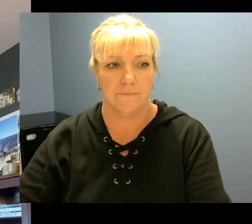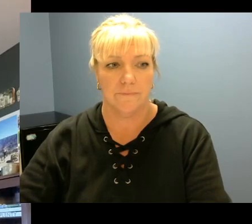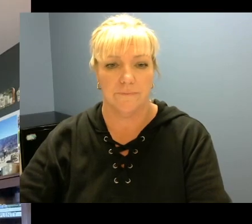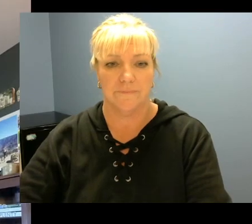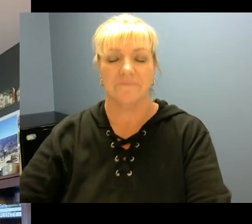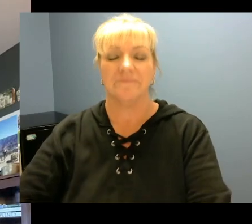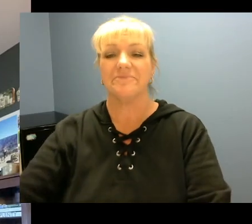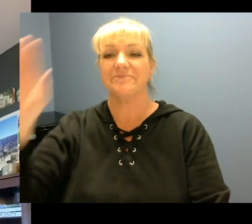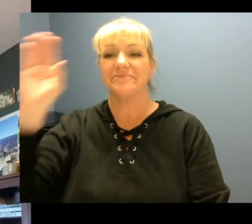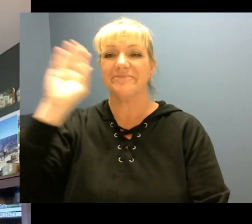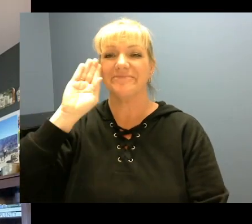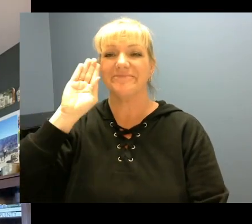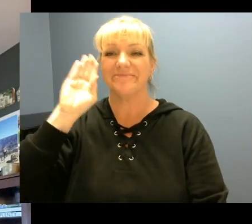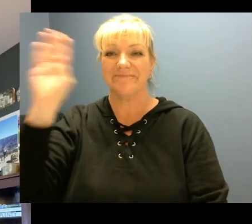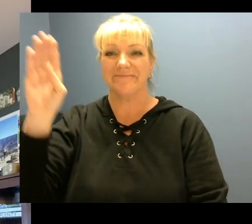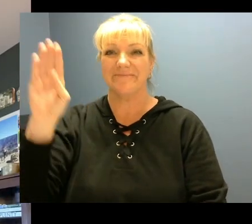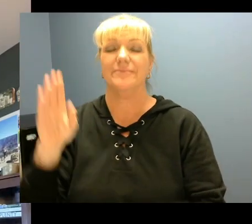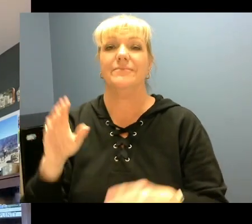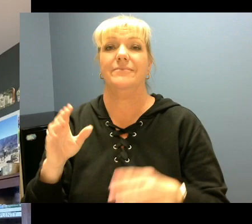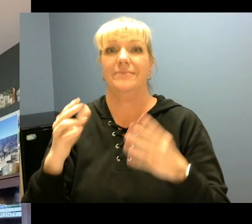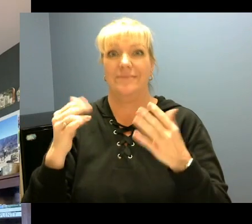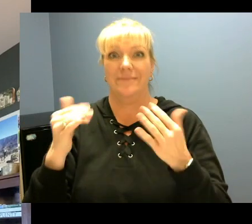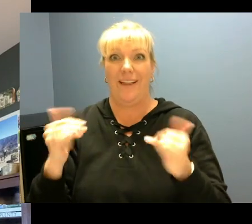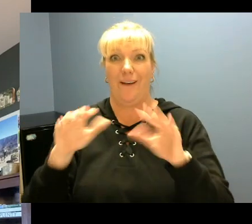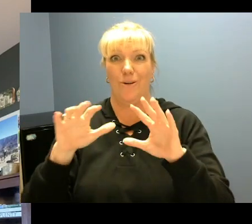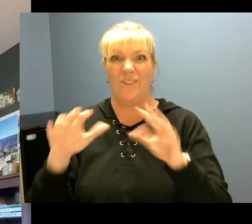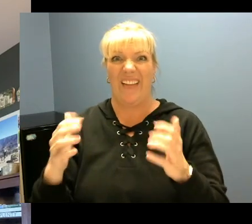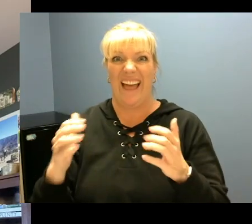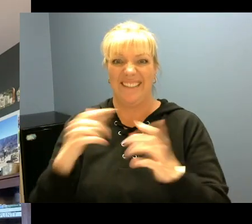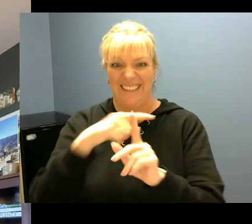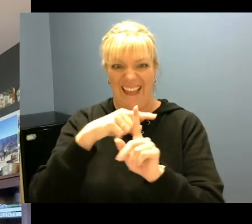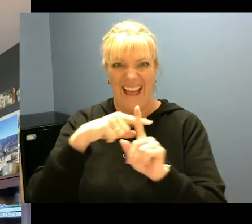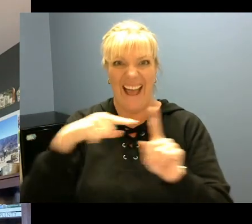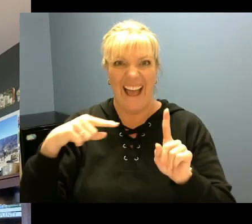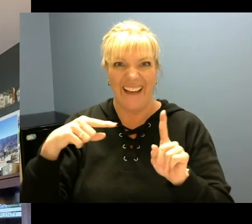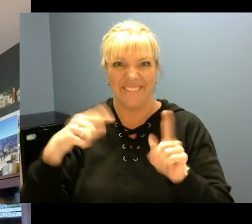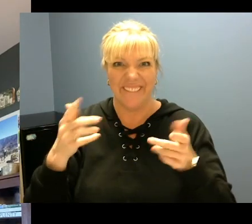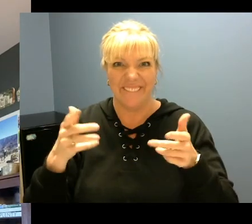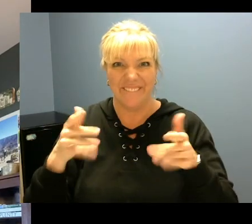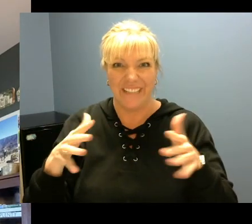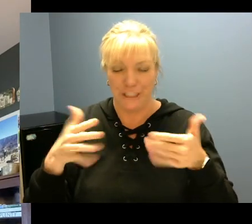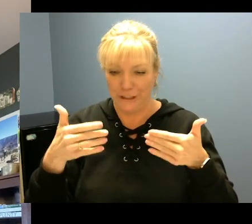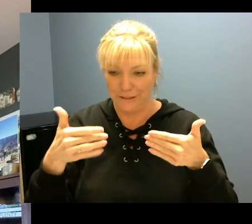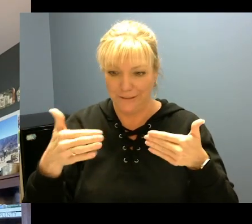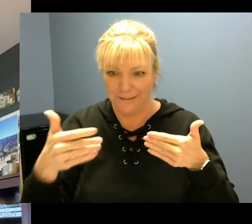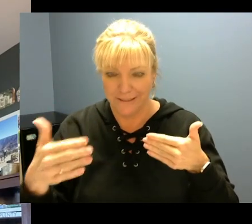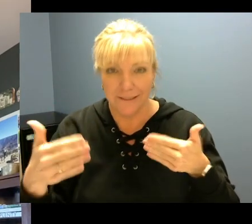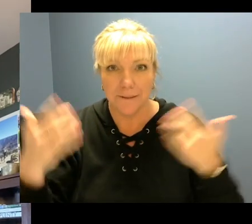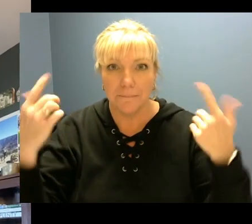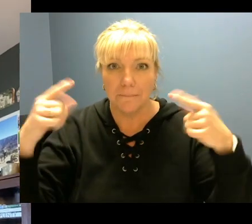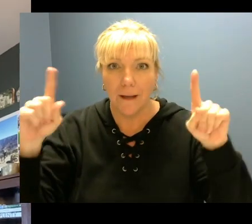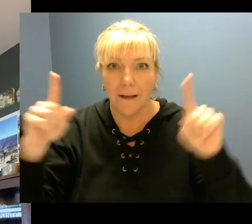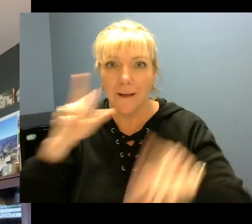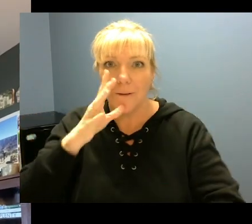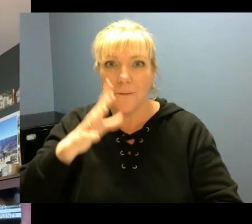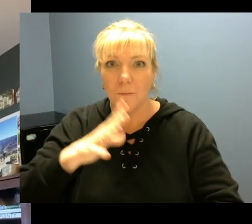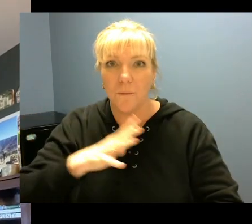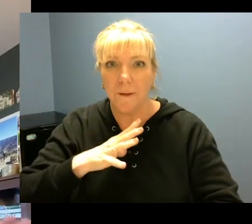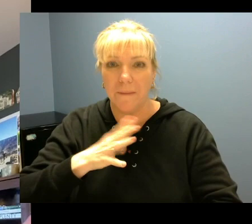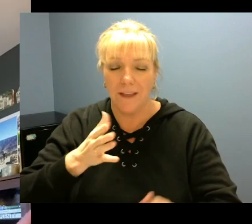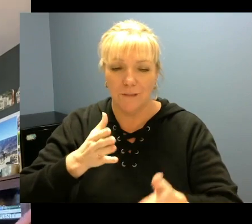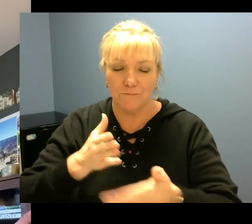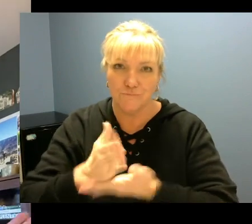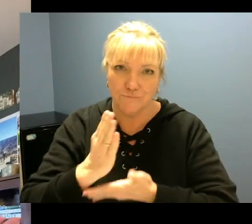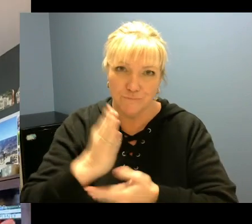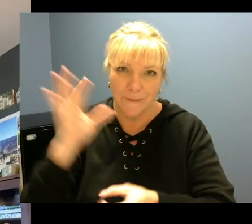Hi there. So we are over halfway through our class, and women are gonna get the right to vote, right? That sort of speaks to again like